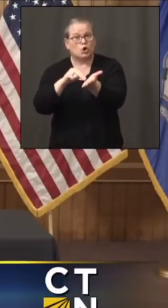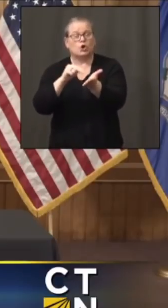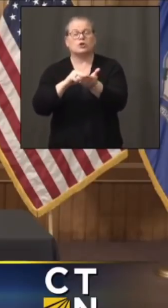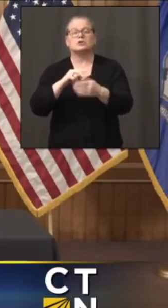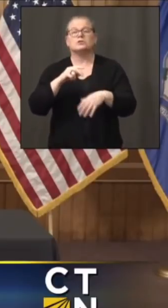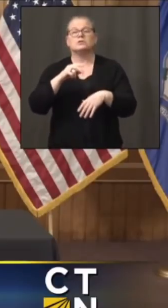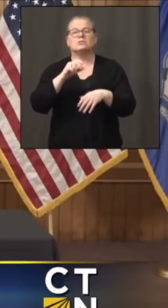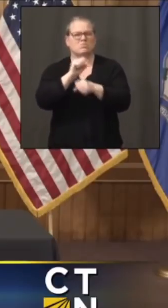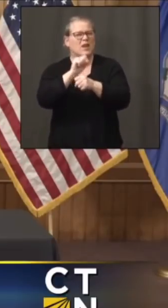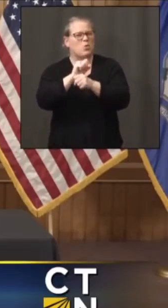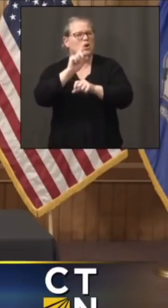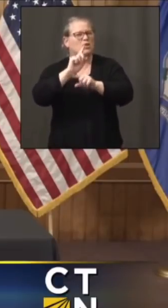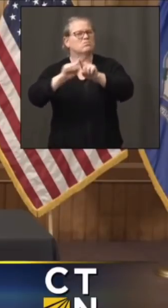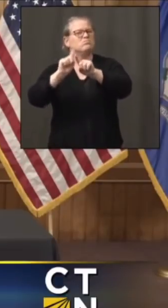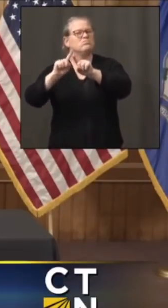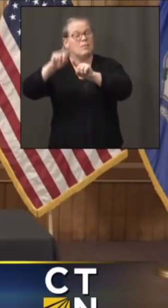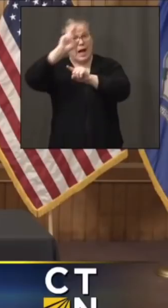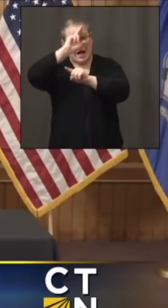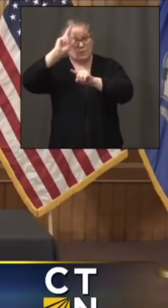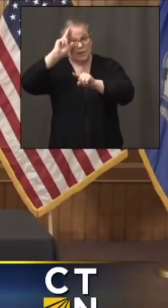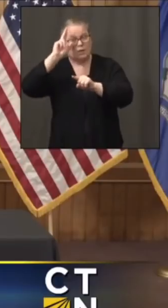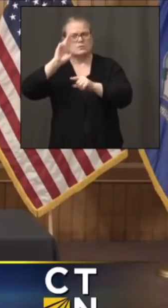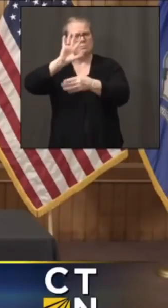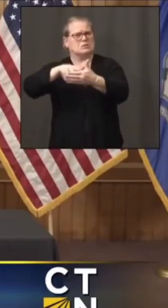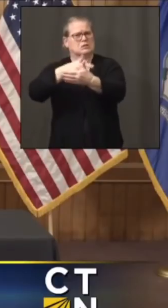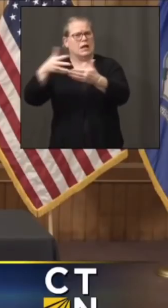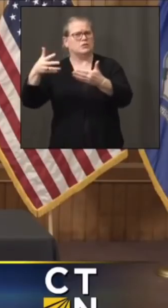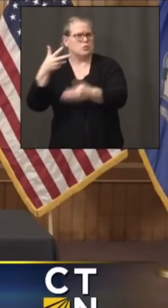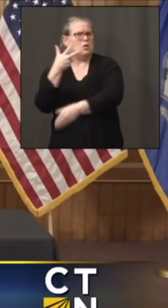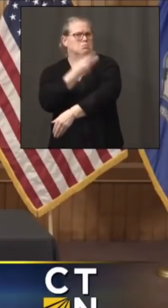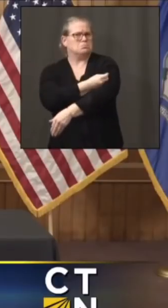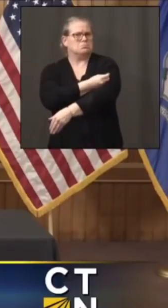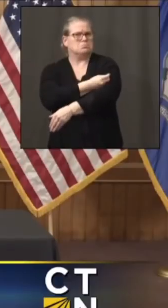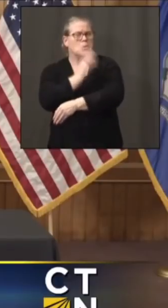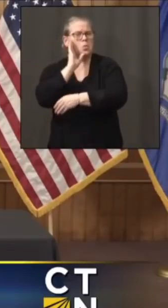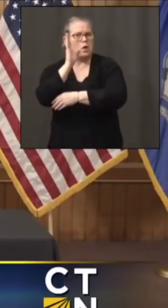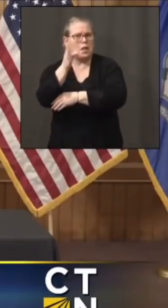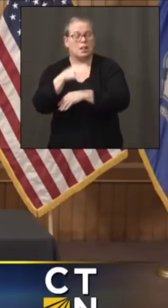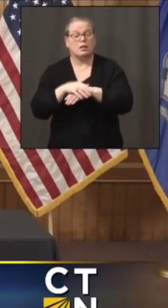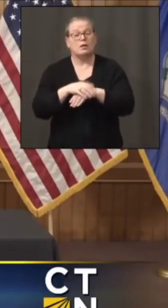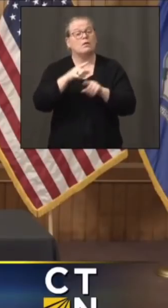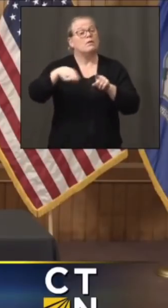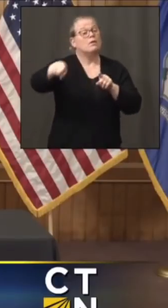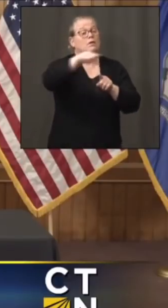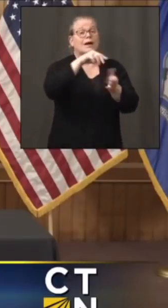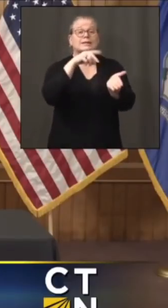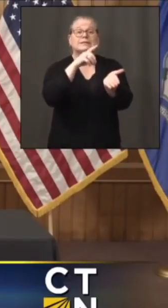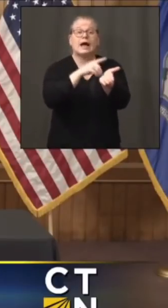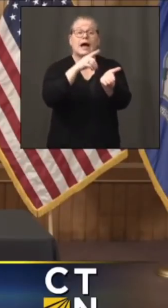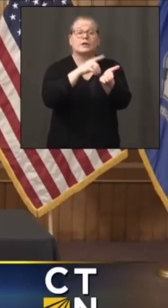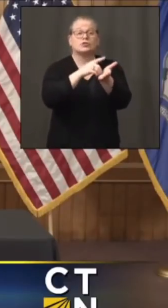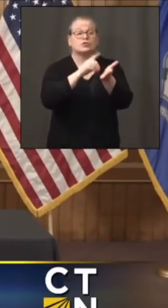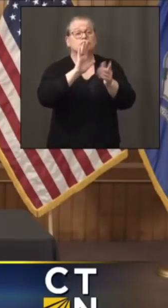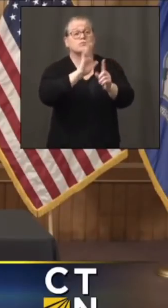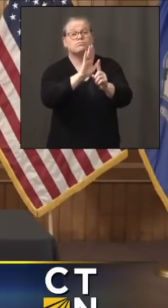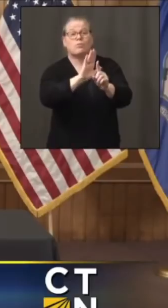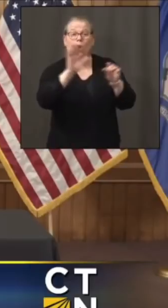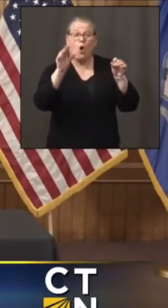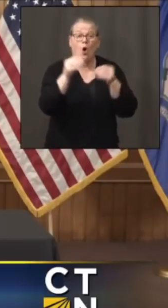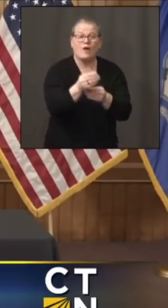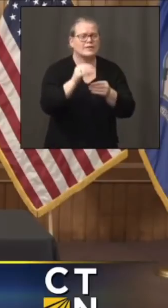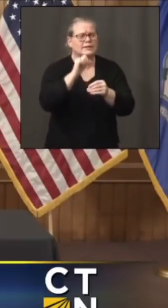work for throughout the state. But what about those who work in independent offices and they don't actually work in a hospital, those general practice